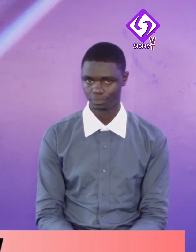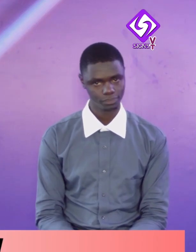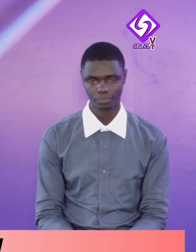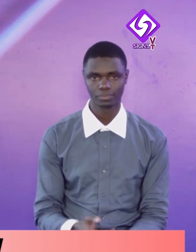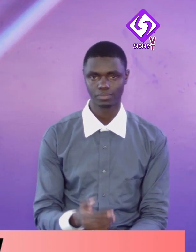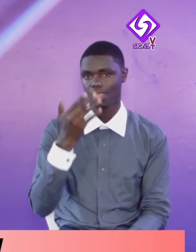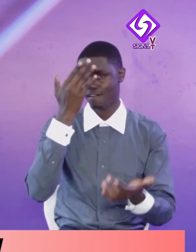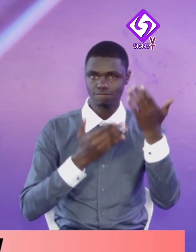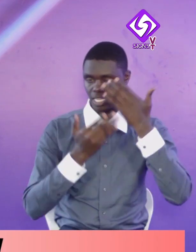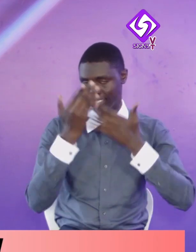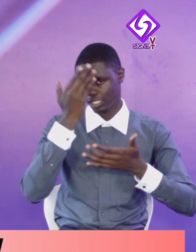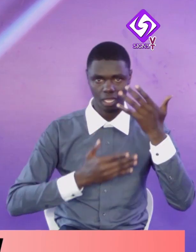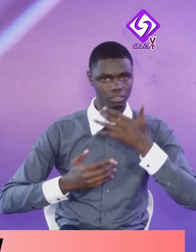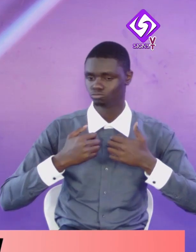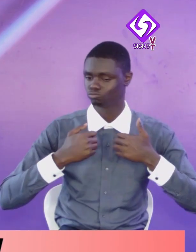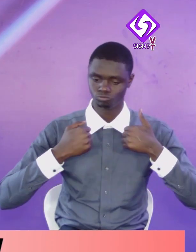facing some